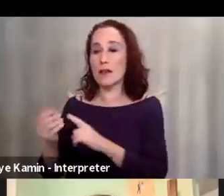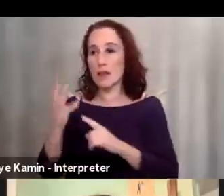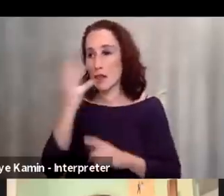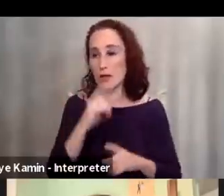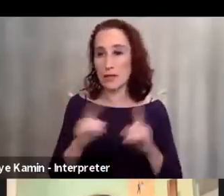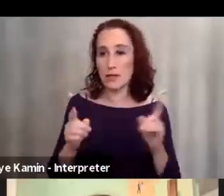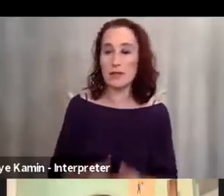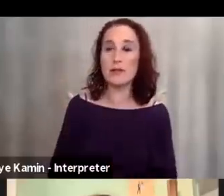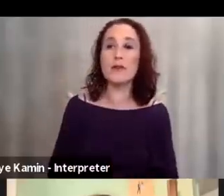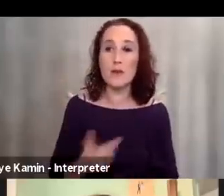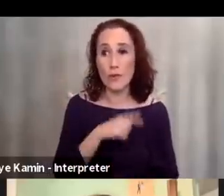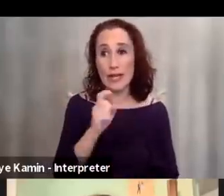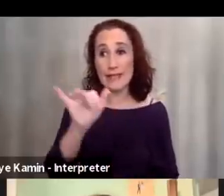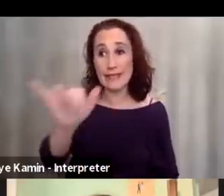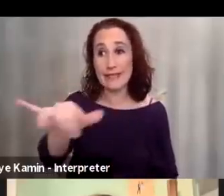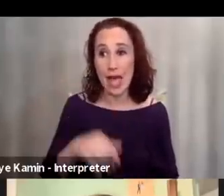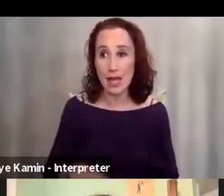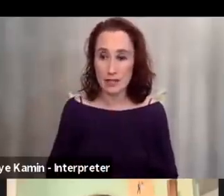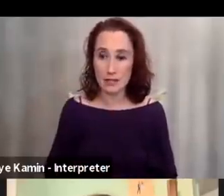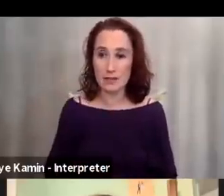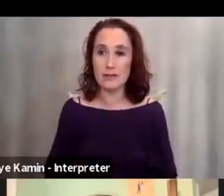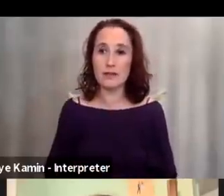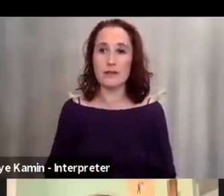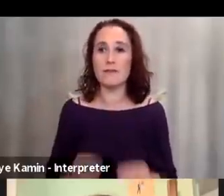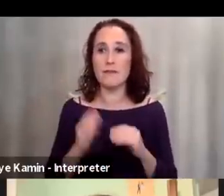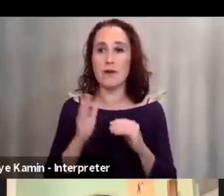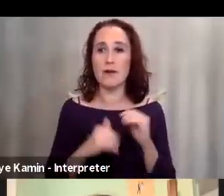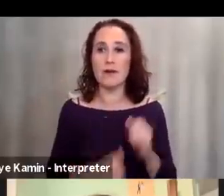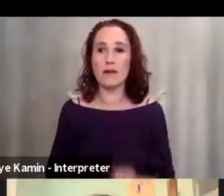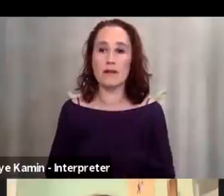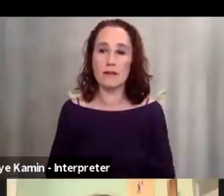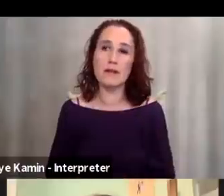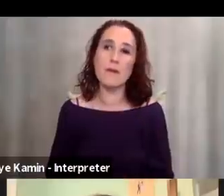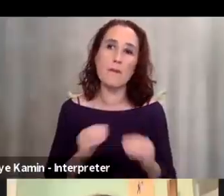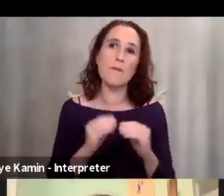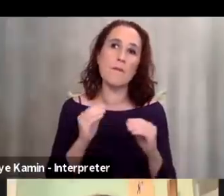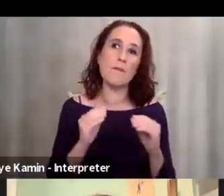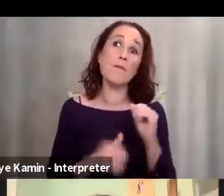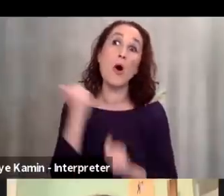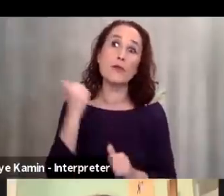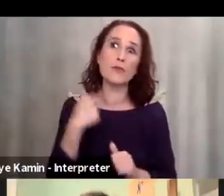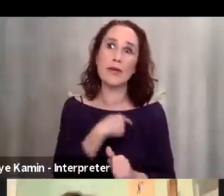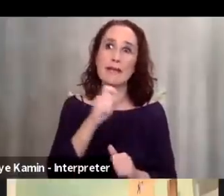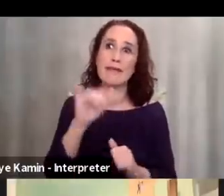You know, like, we need that, you know, more than anything. It's like,